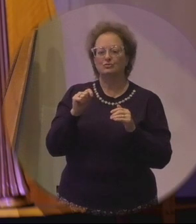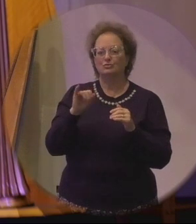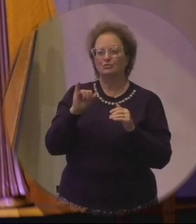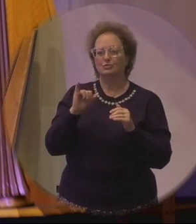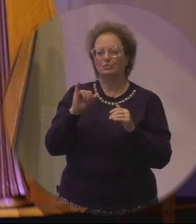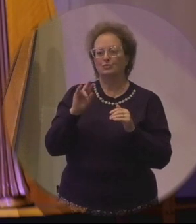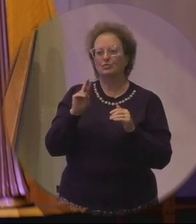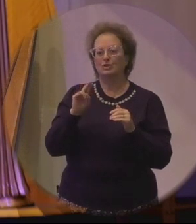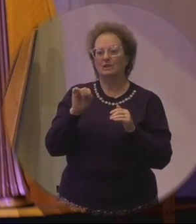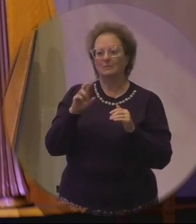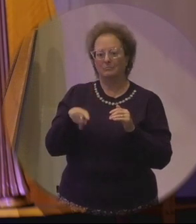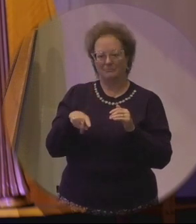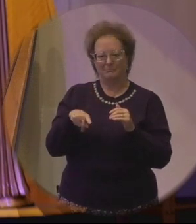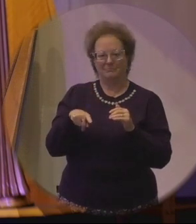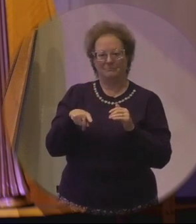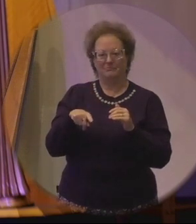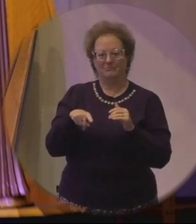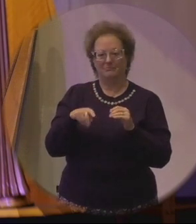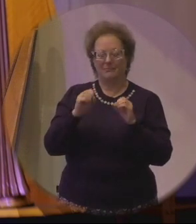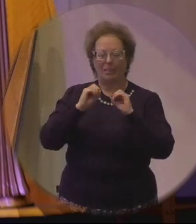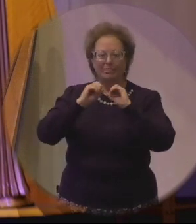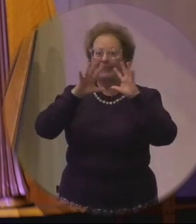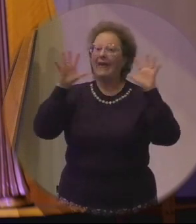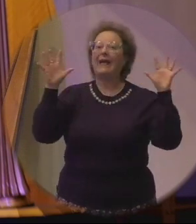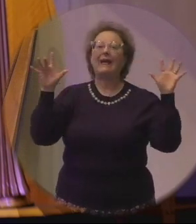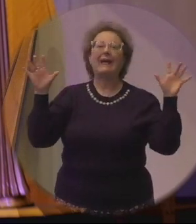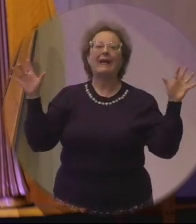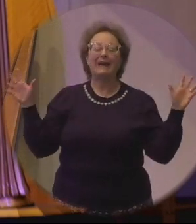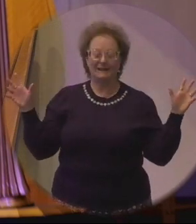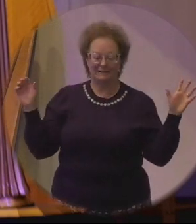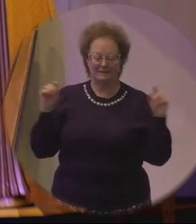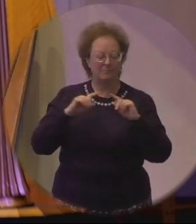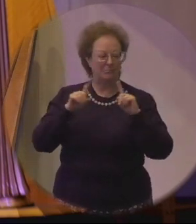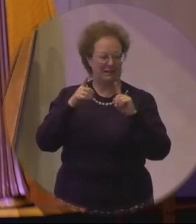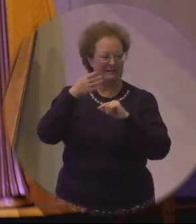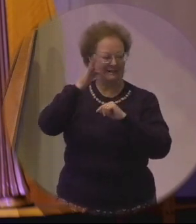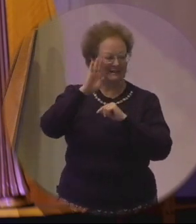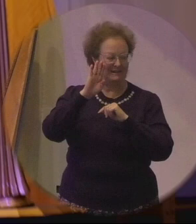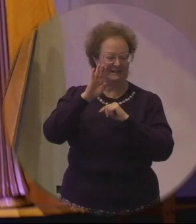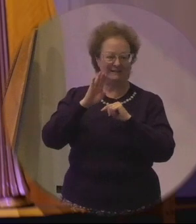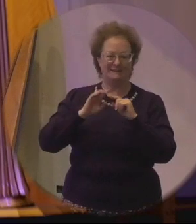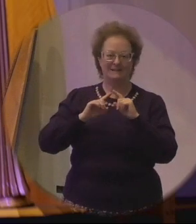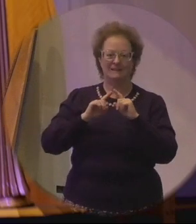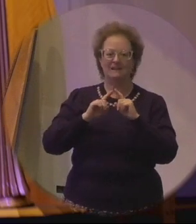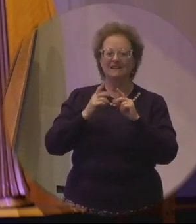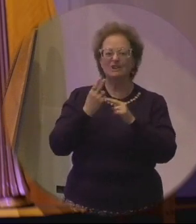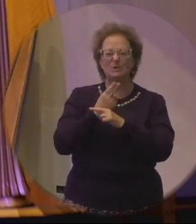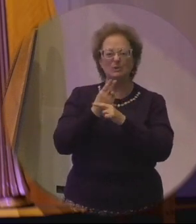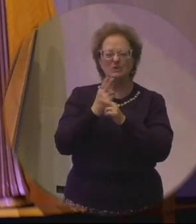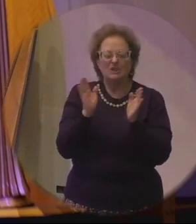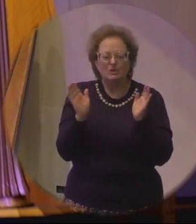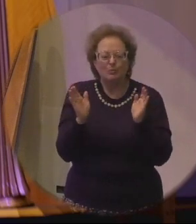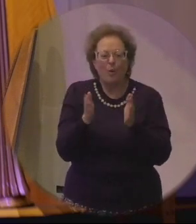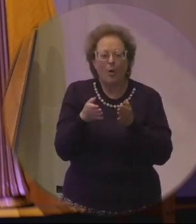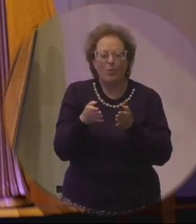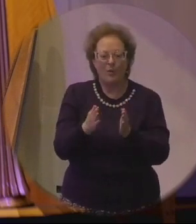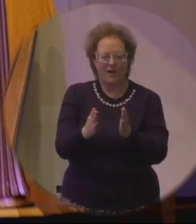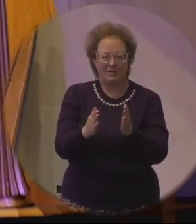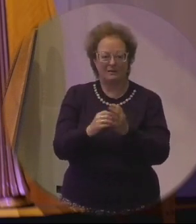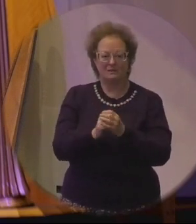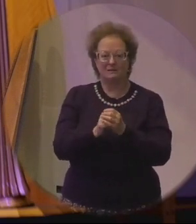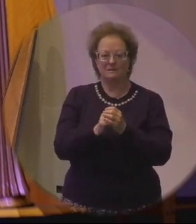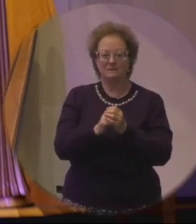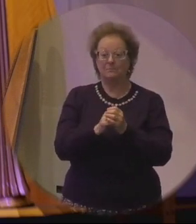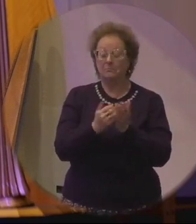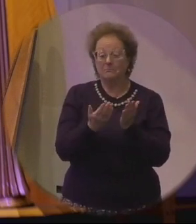in the bright lights and the big billboards. But God often chooses to work in ways that seem small and insignificant to the world. Let me